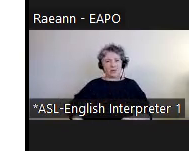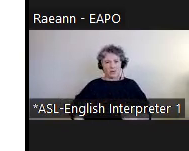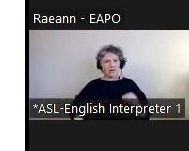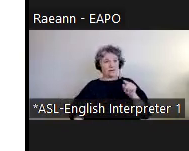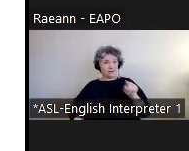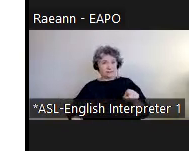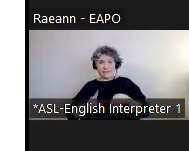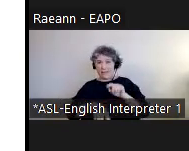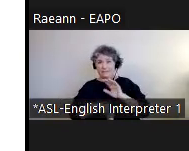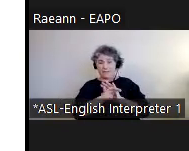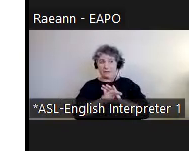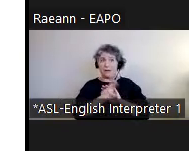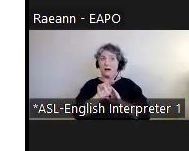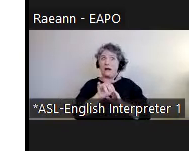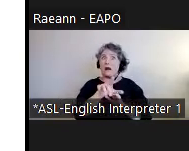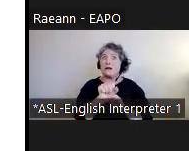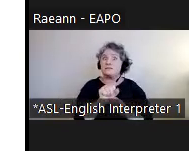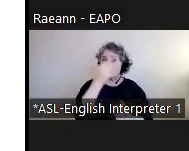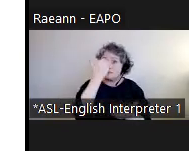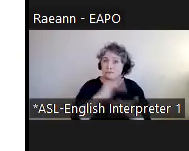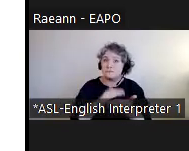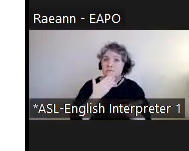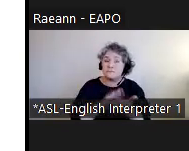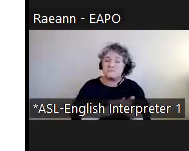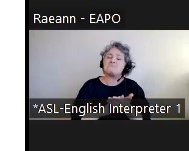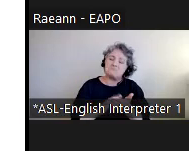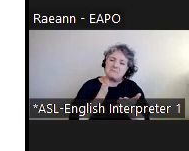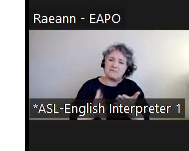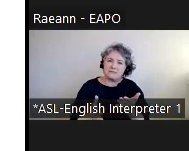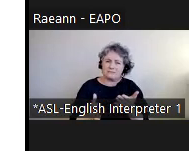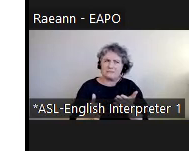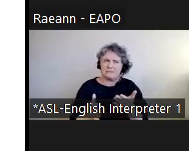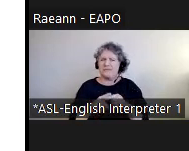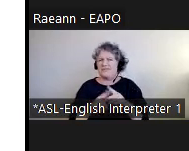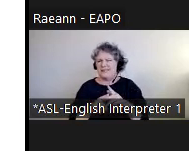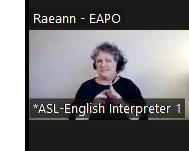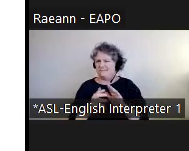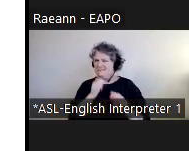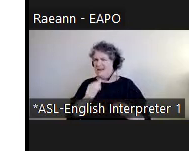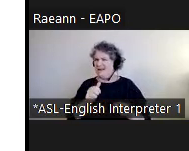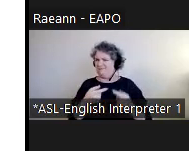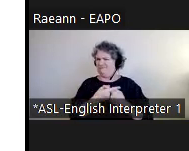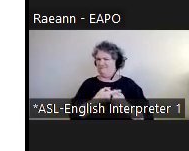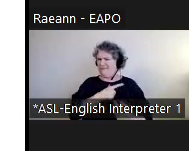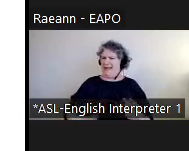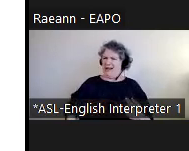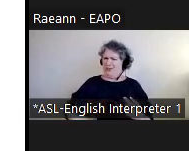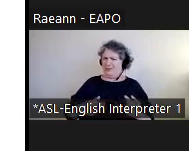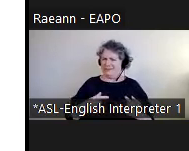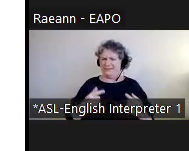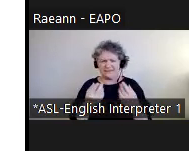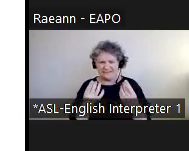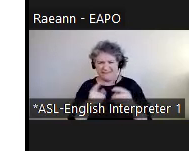to be your spouse or your partner or your relative. Probably wouldn't be your landlord in that case. And this is why I make the distinction